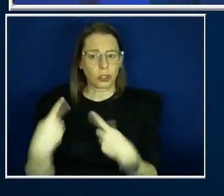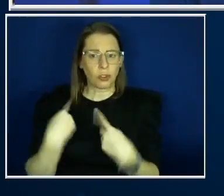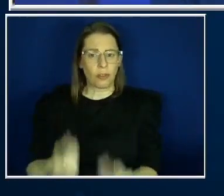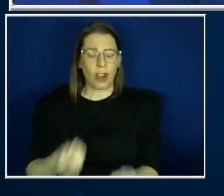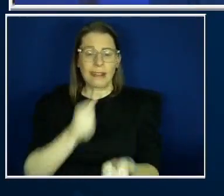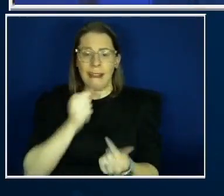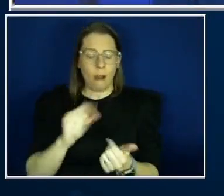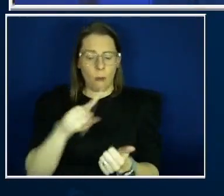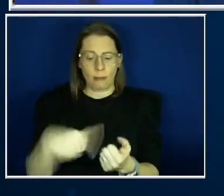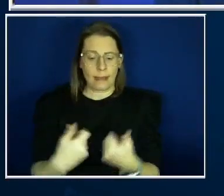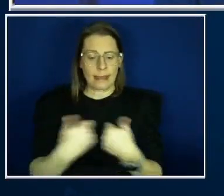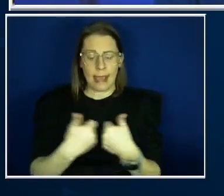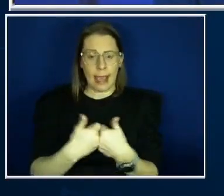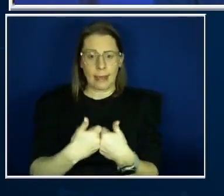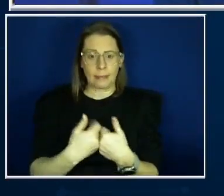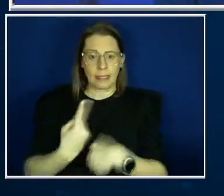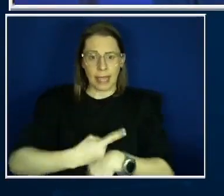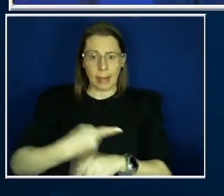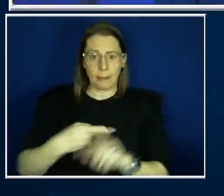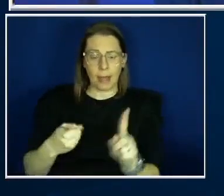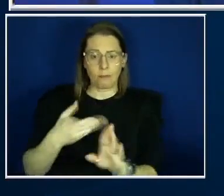back into preseason.